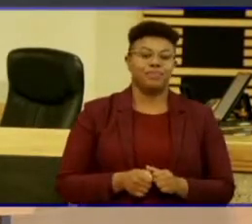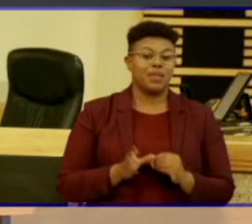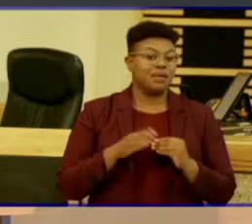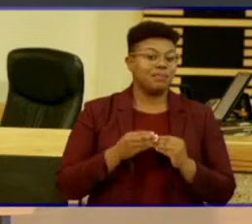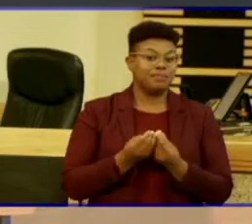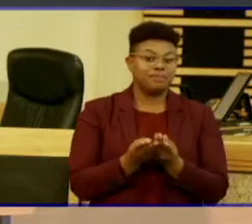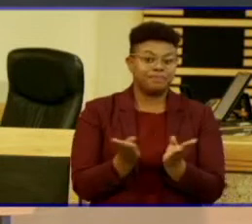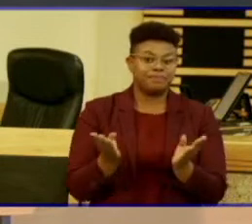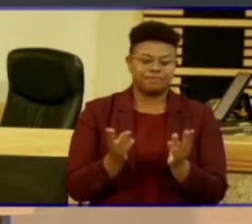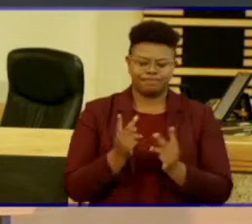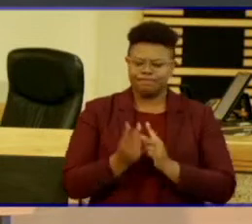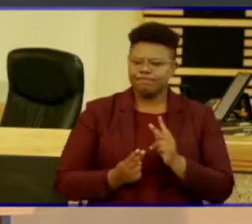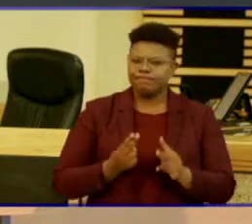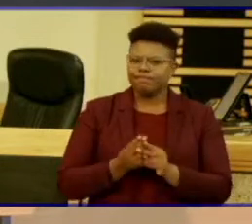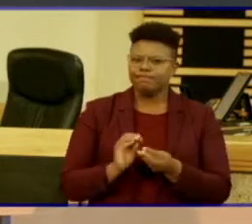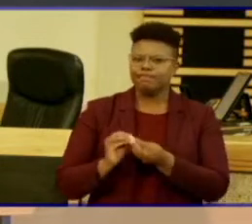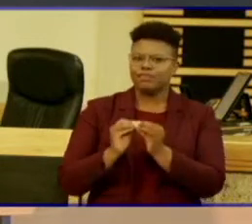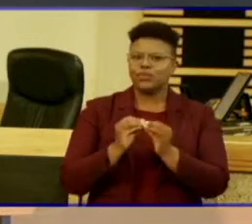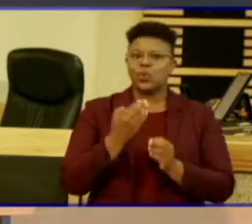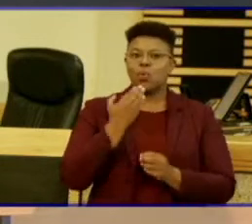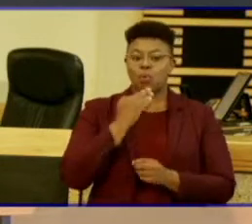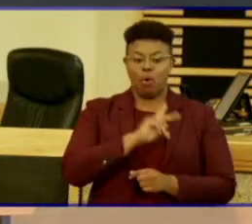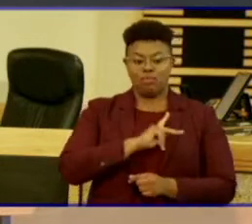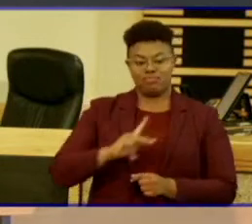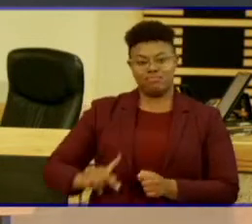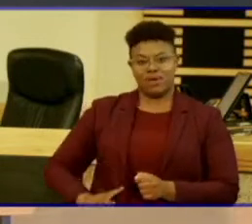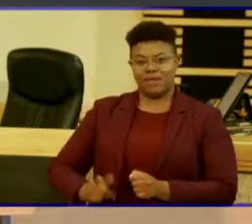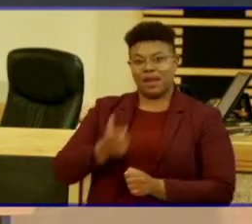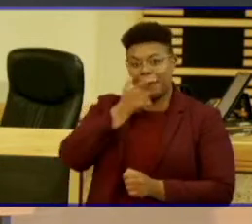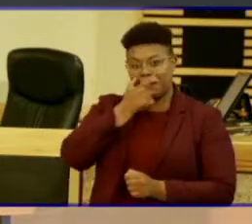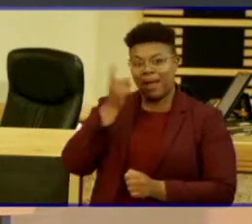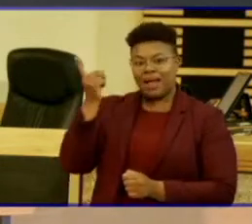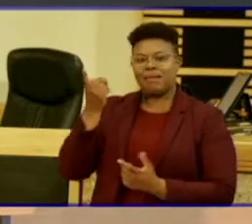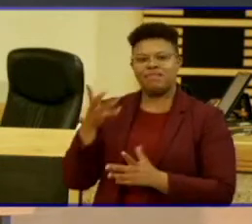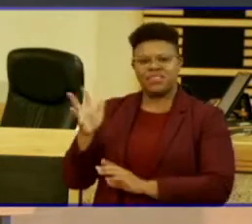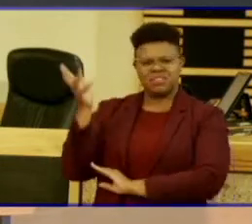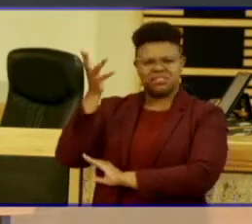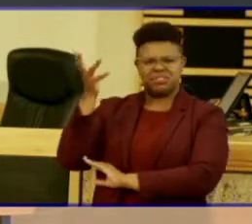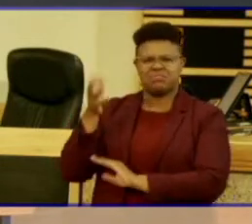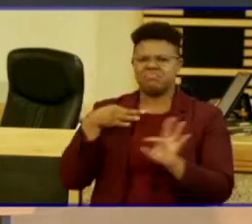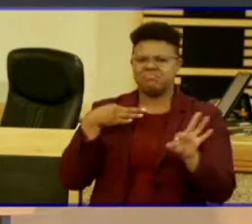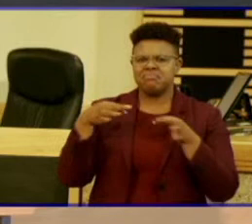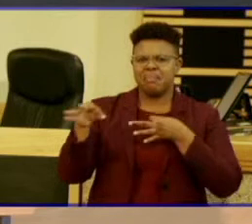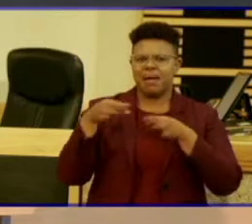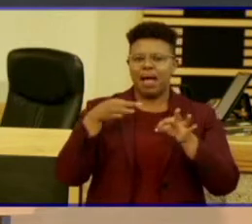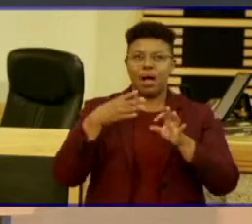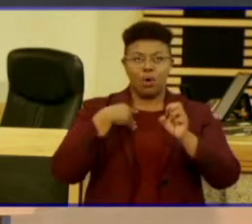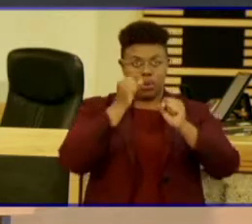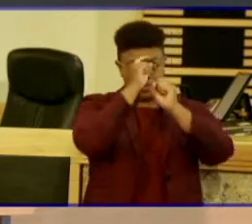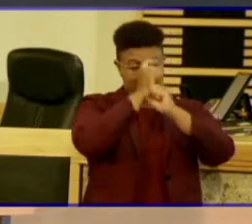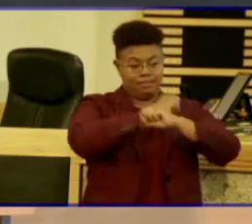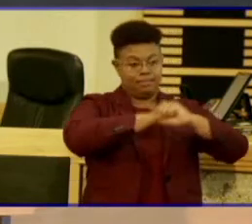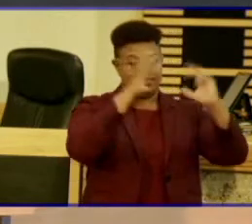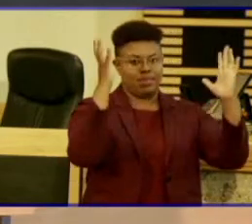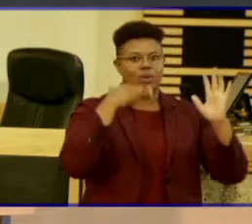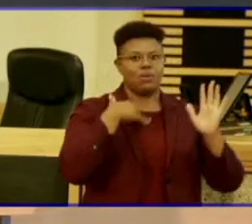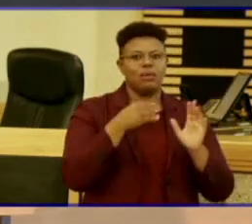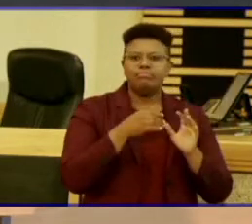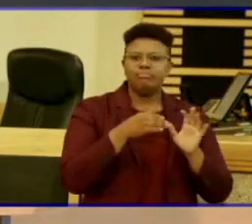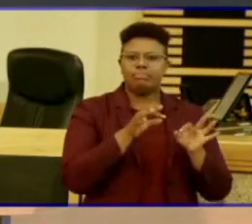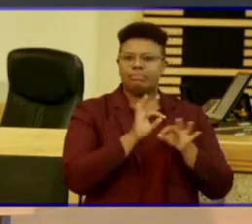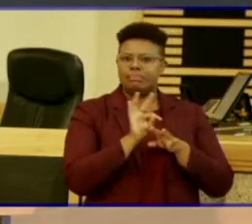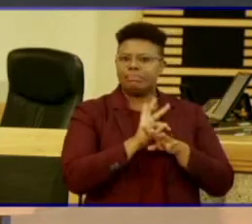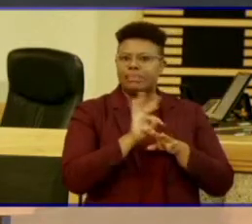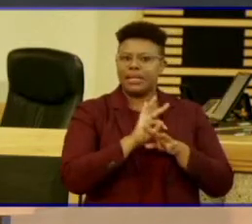Reconstruction and Recovery Plan unveiled by the President articulated the most comprehensive and ambitious interventions aimed at